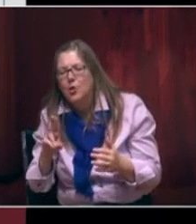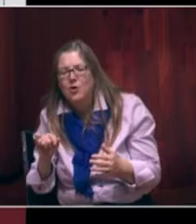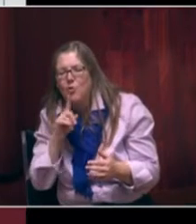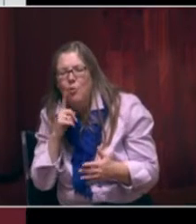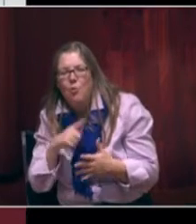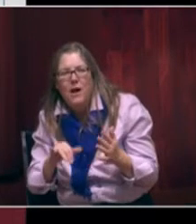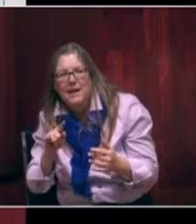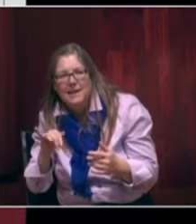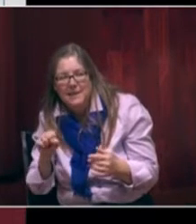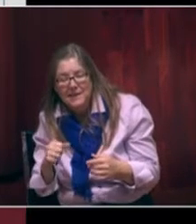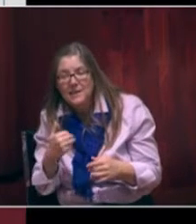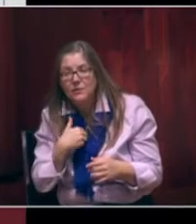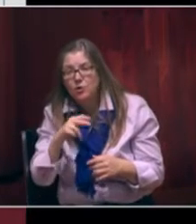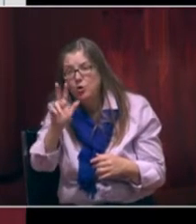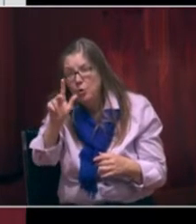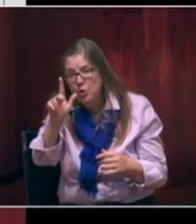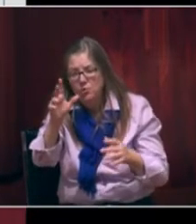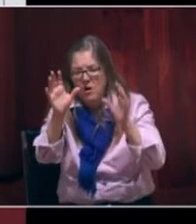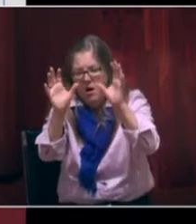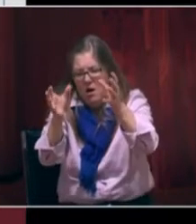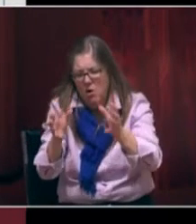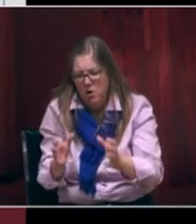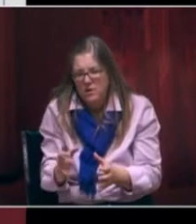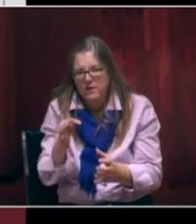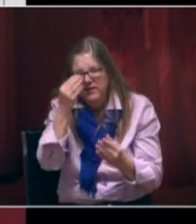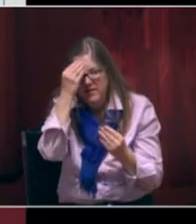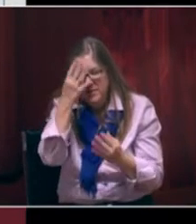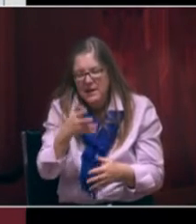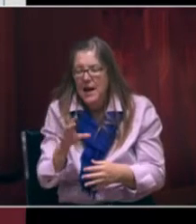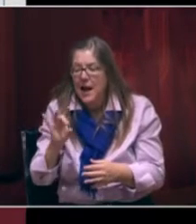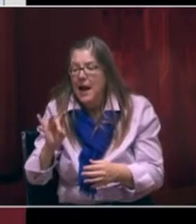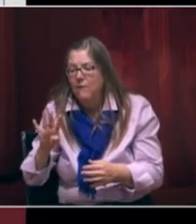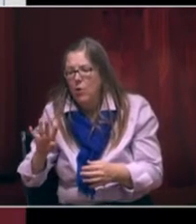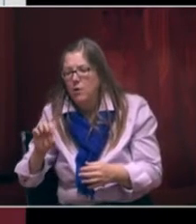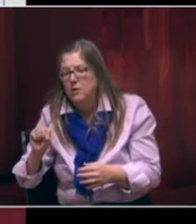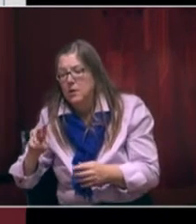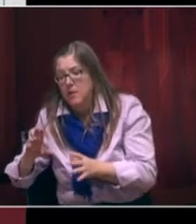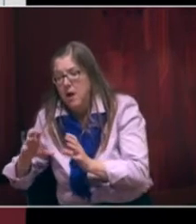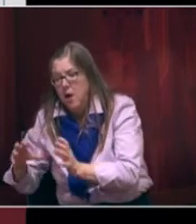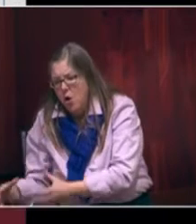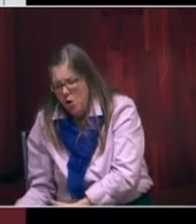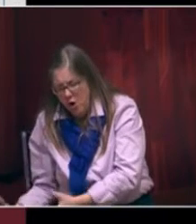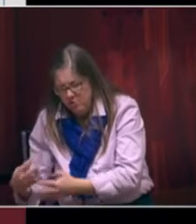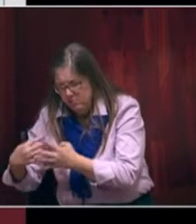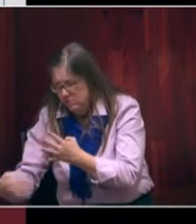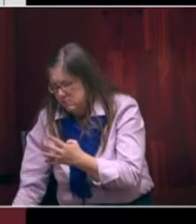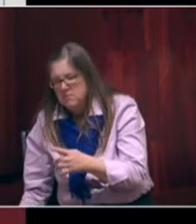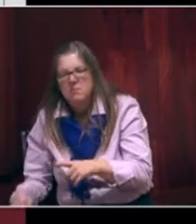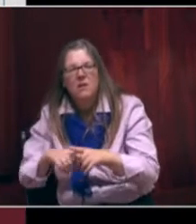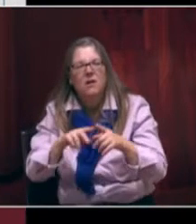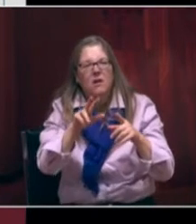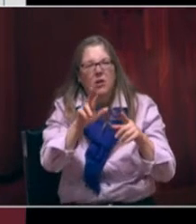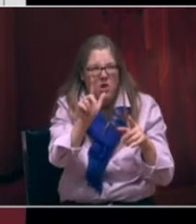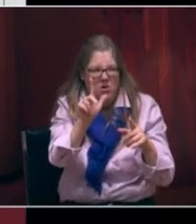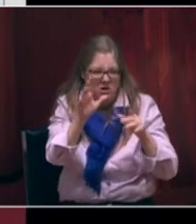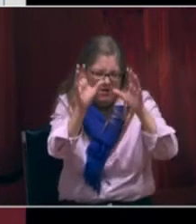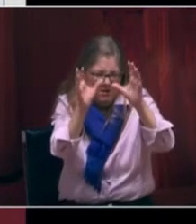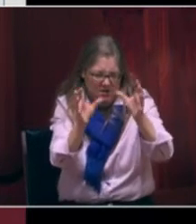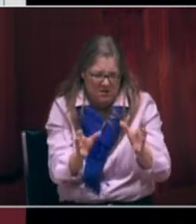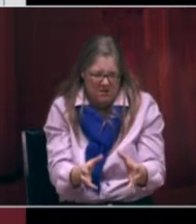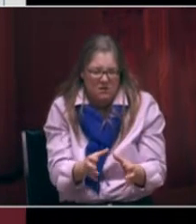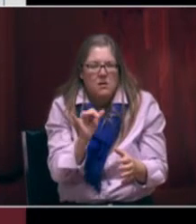to 23 categories of information, of course, 84 subcategories, but focus in on the 23 categories of information.